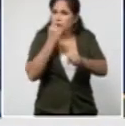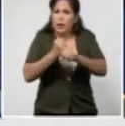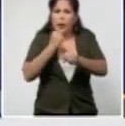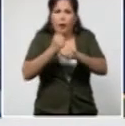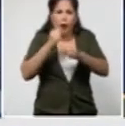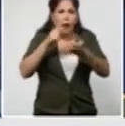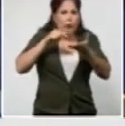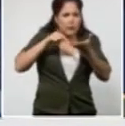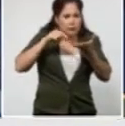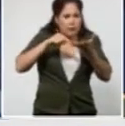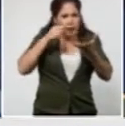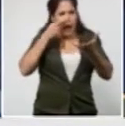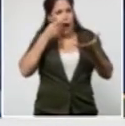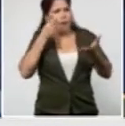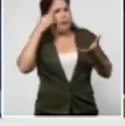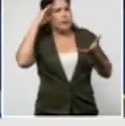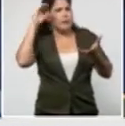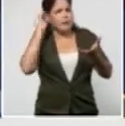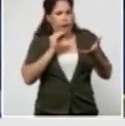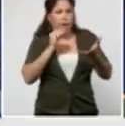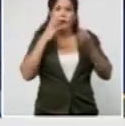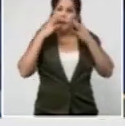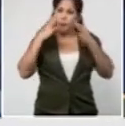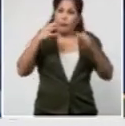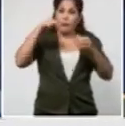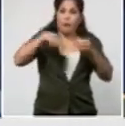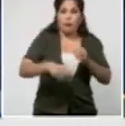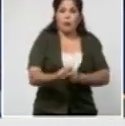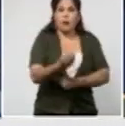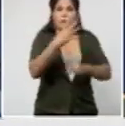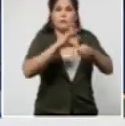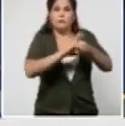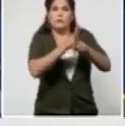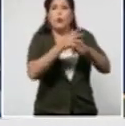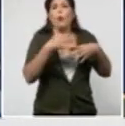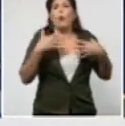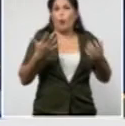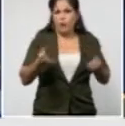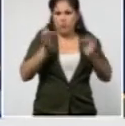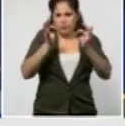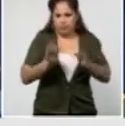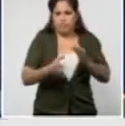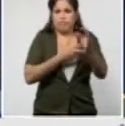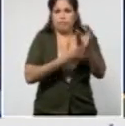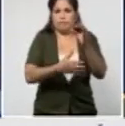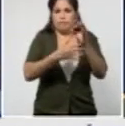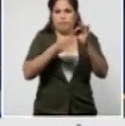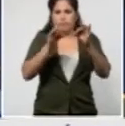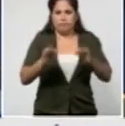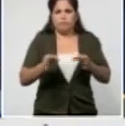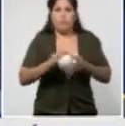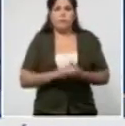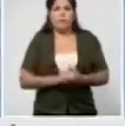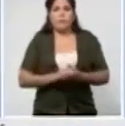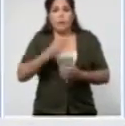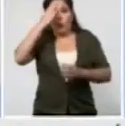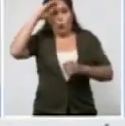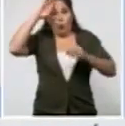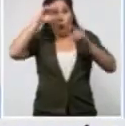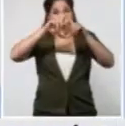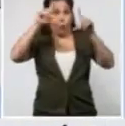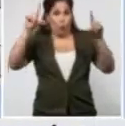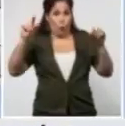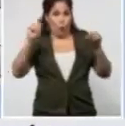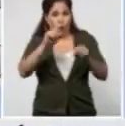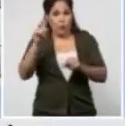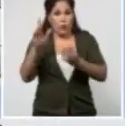they conduct their work, because they are very well aware of the importance of the work they do. With the latest